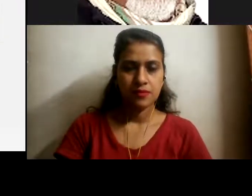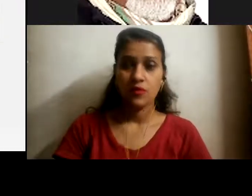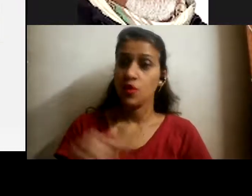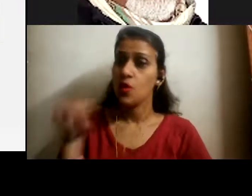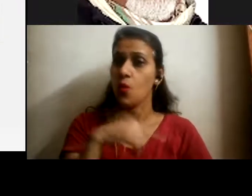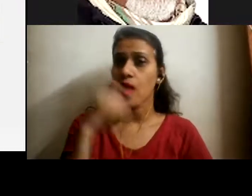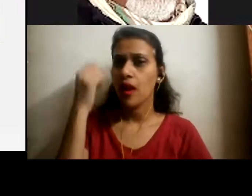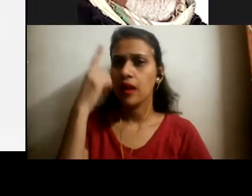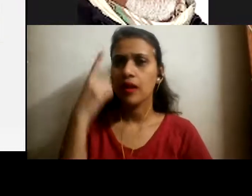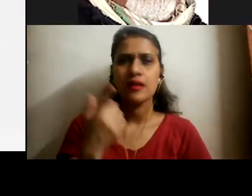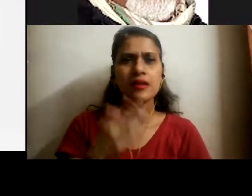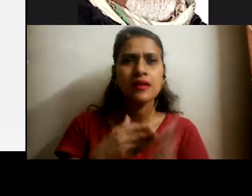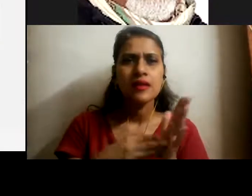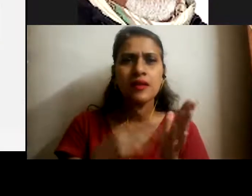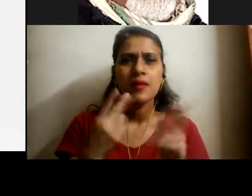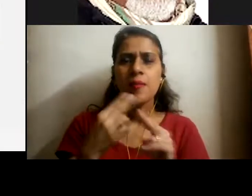a citation is.